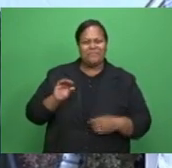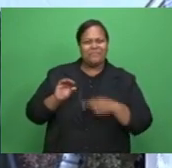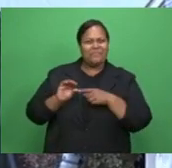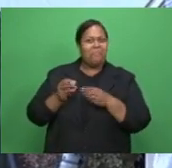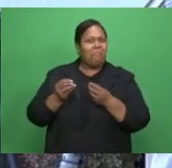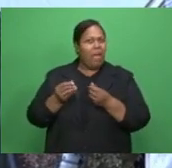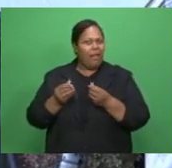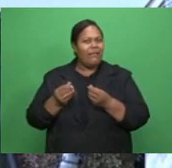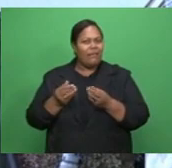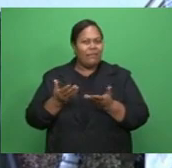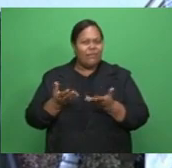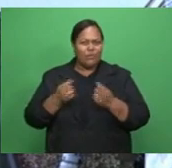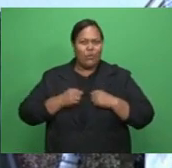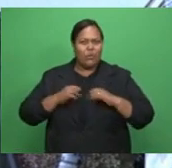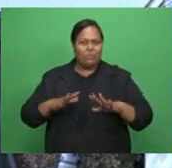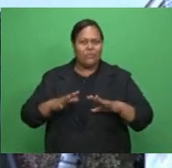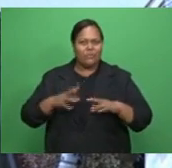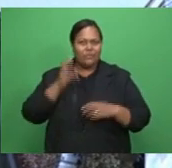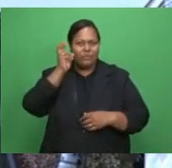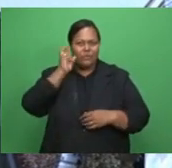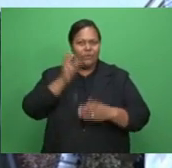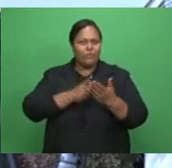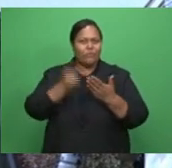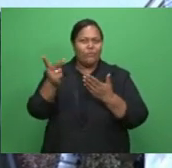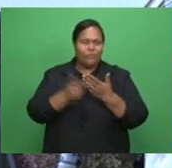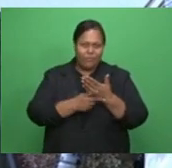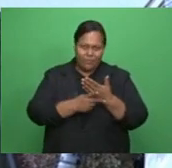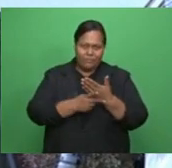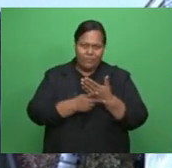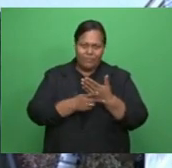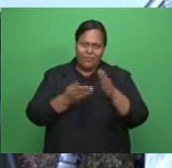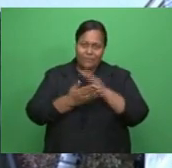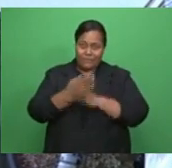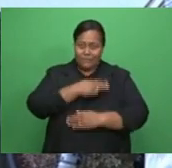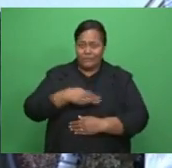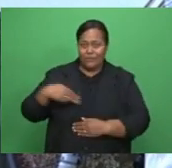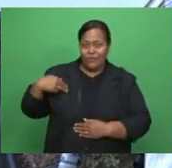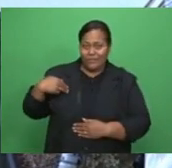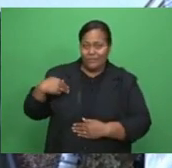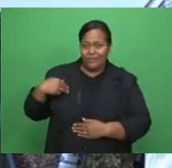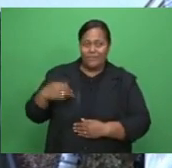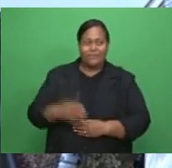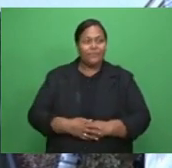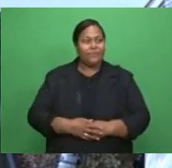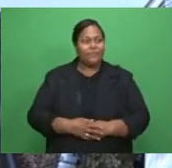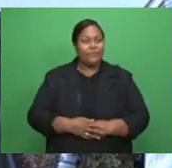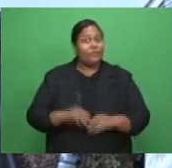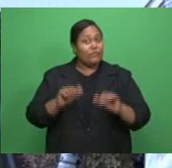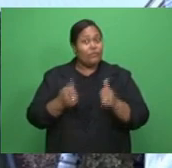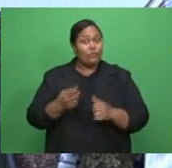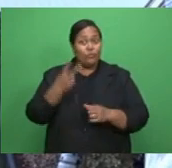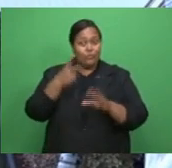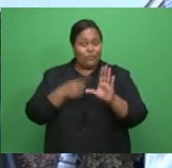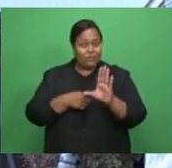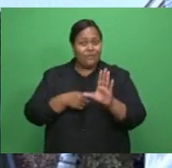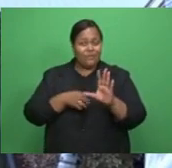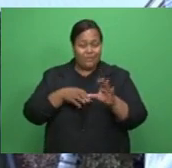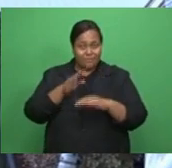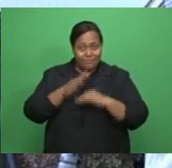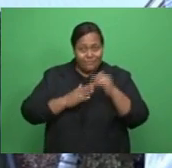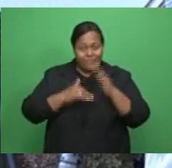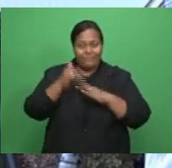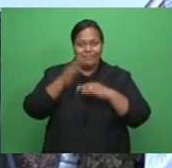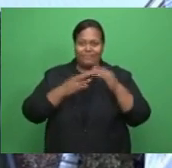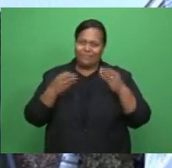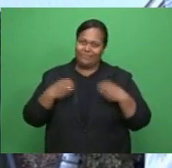after completing a training program run by the ministry. After 2 years of building his business, he applied